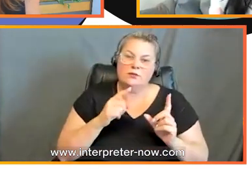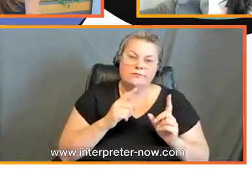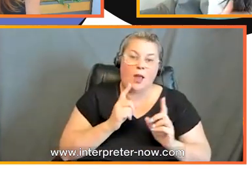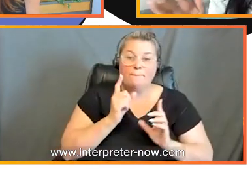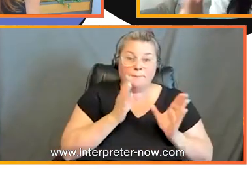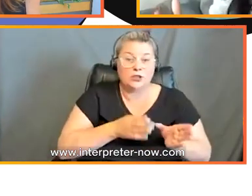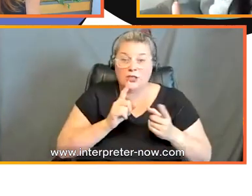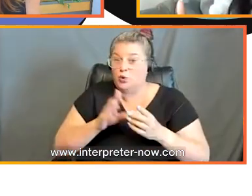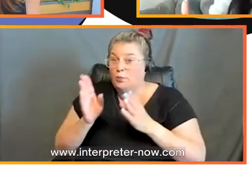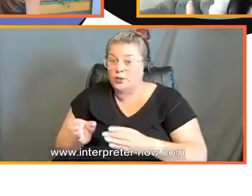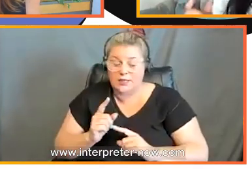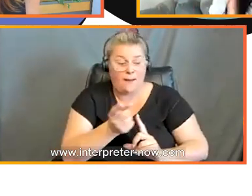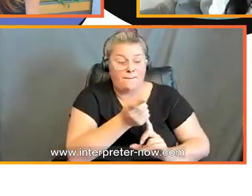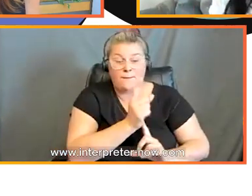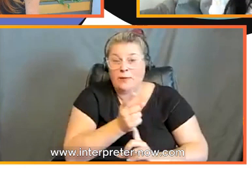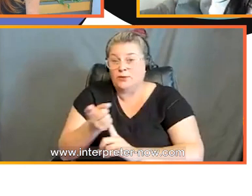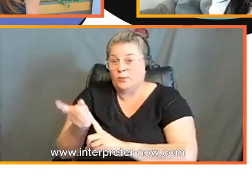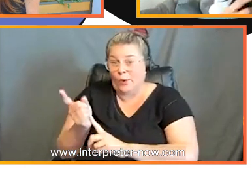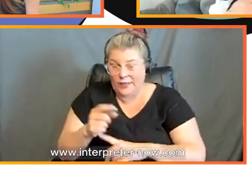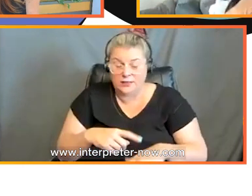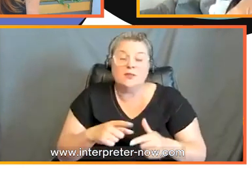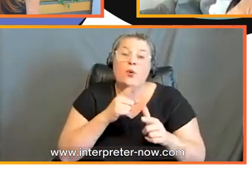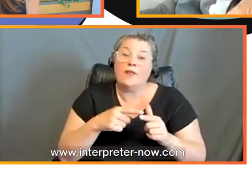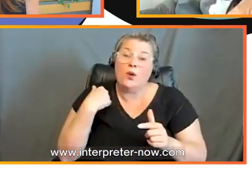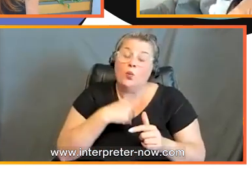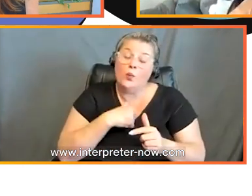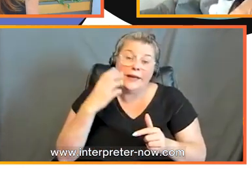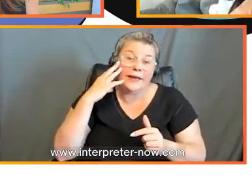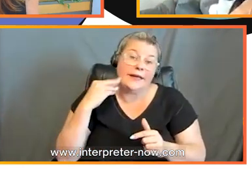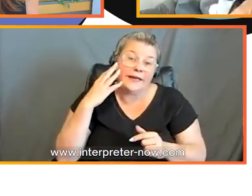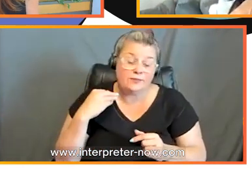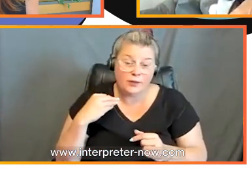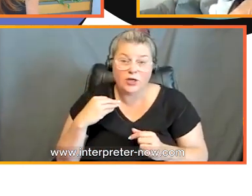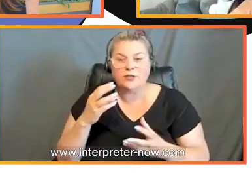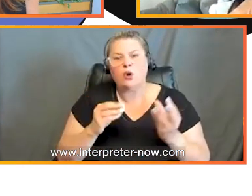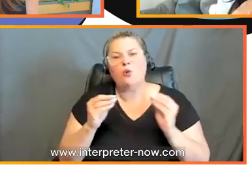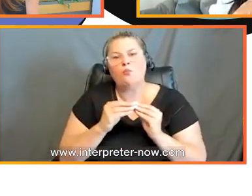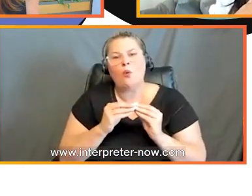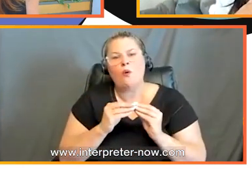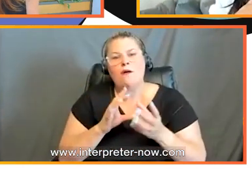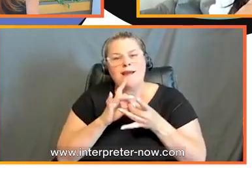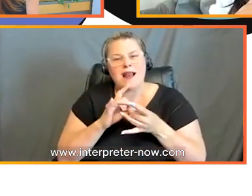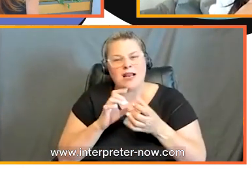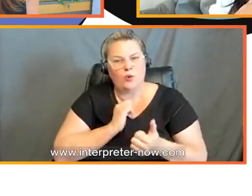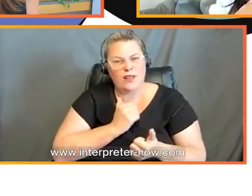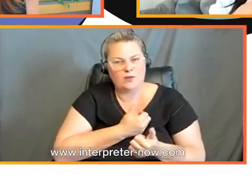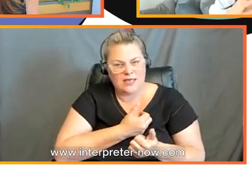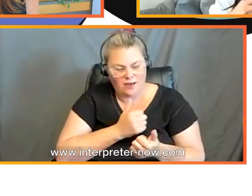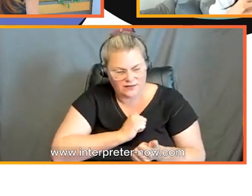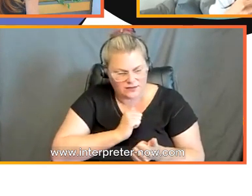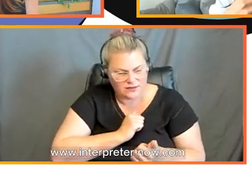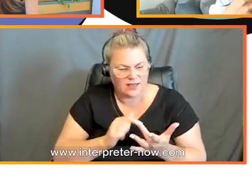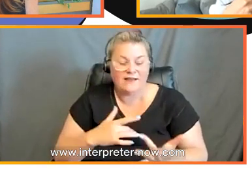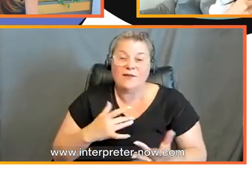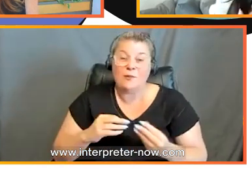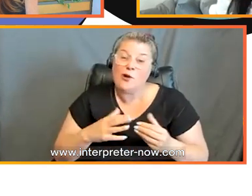to person, moment to moment, so that we can experience greater connection with ourselves. We can feel